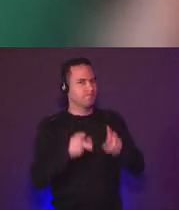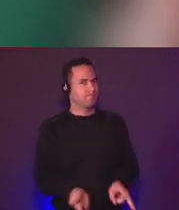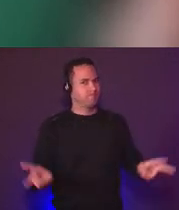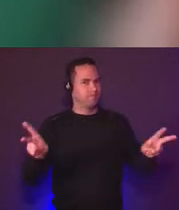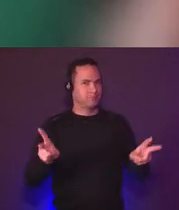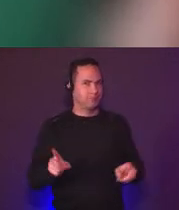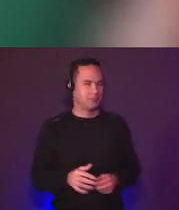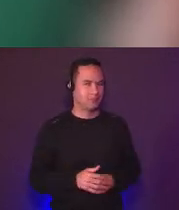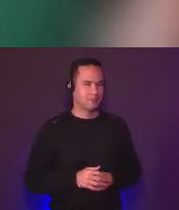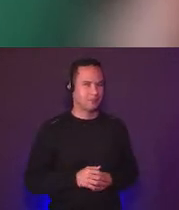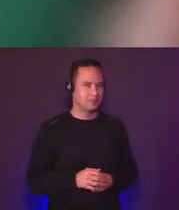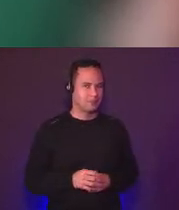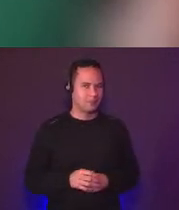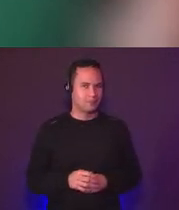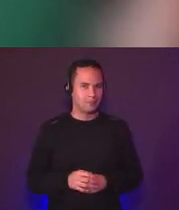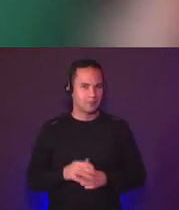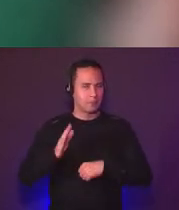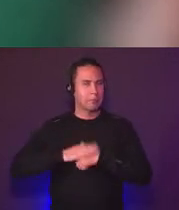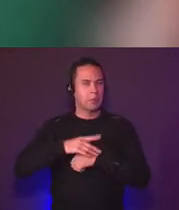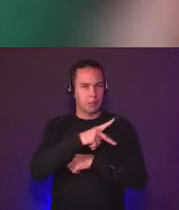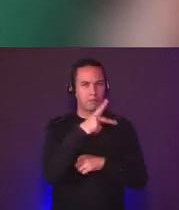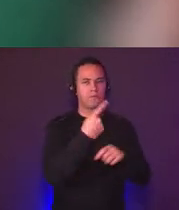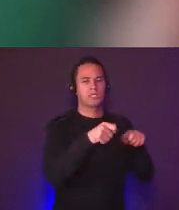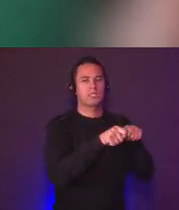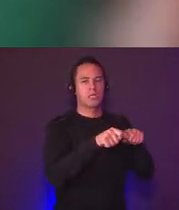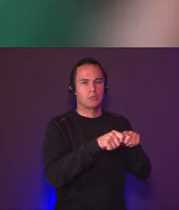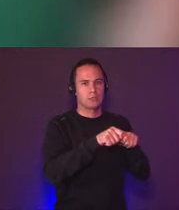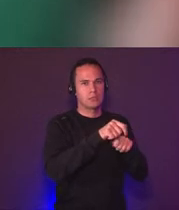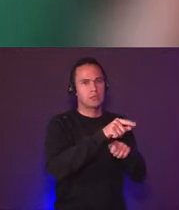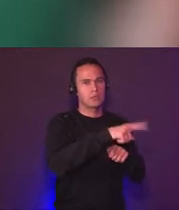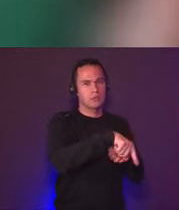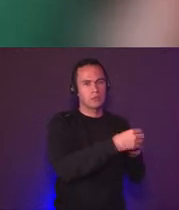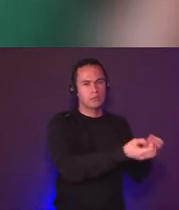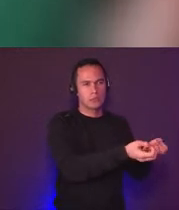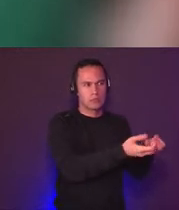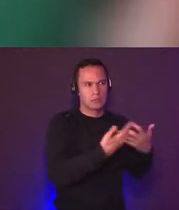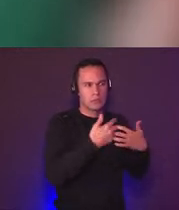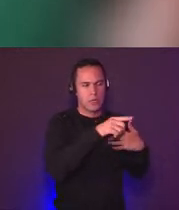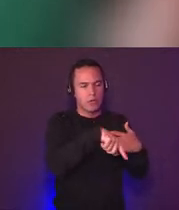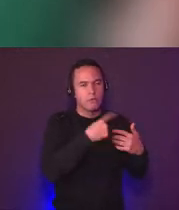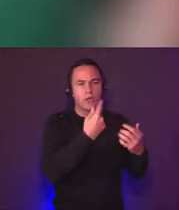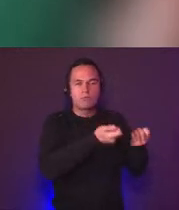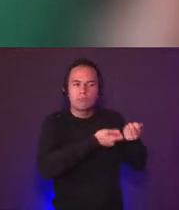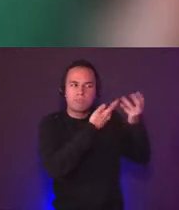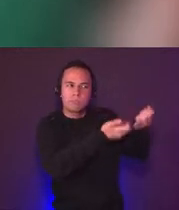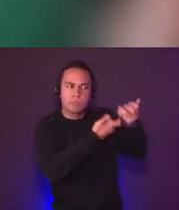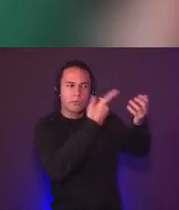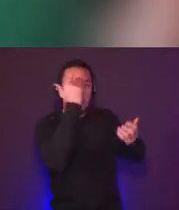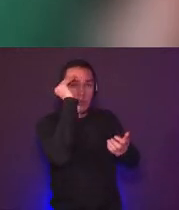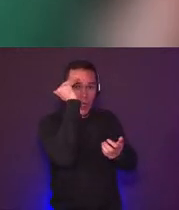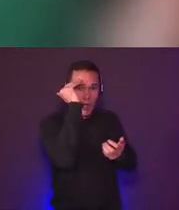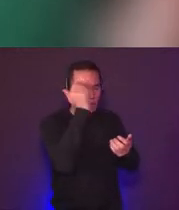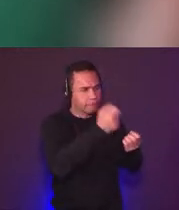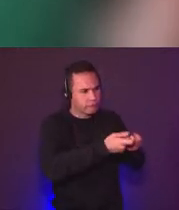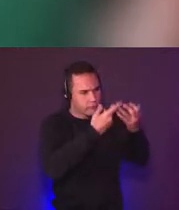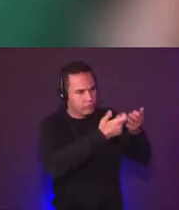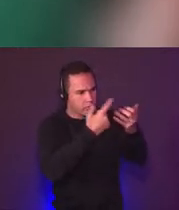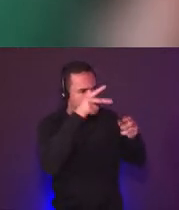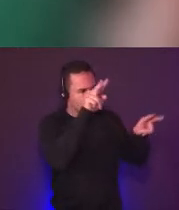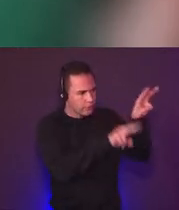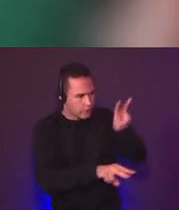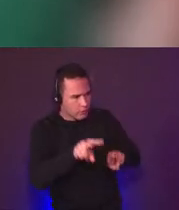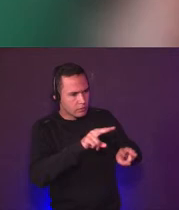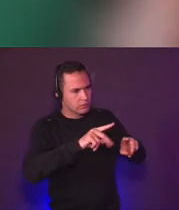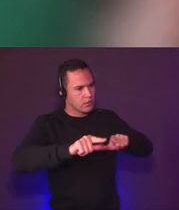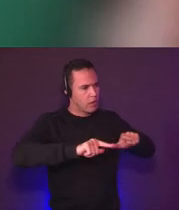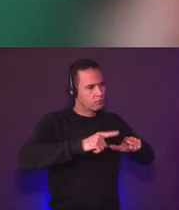Phil helped us enter into the world of data and understanding data and working with numbers in a sensible